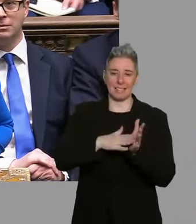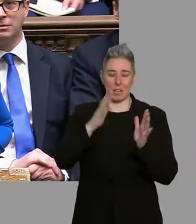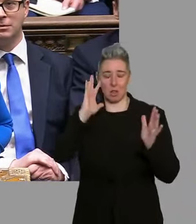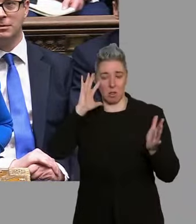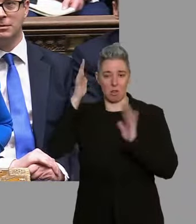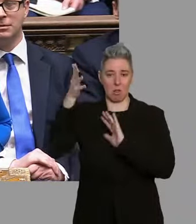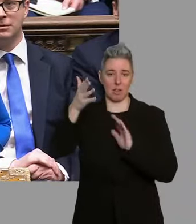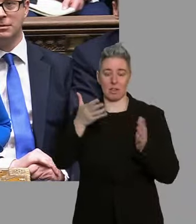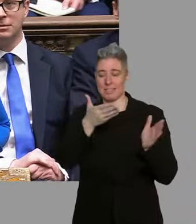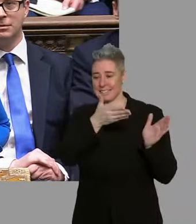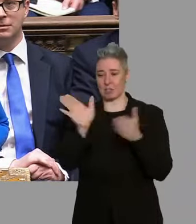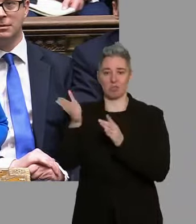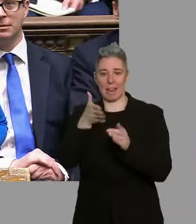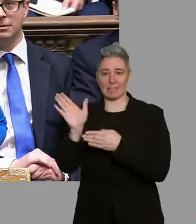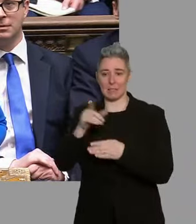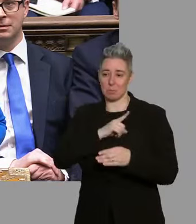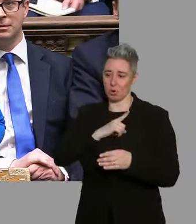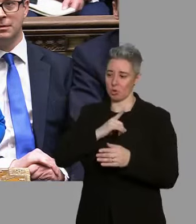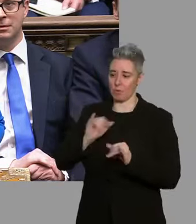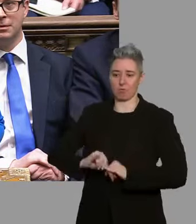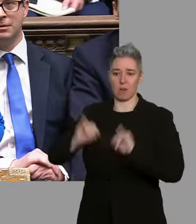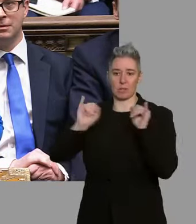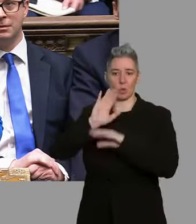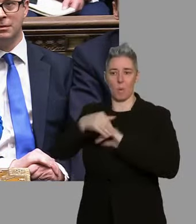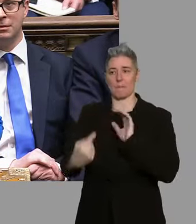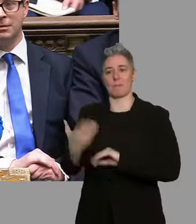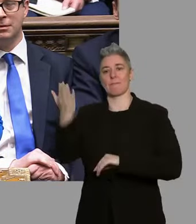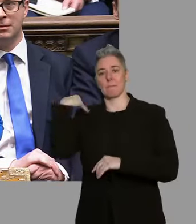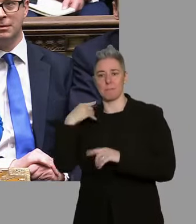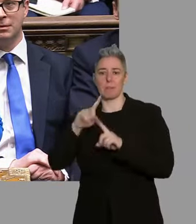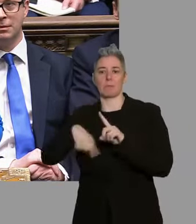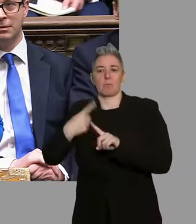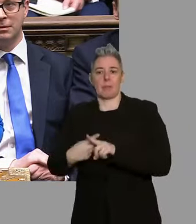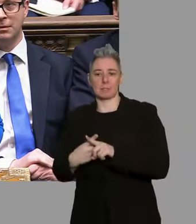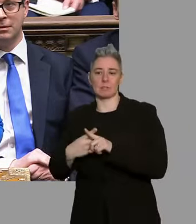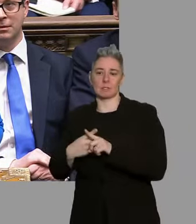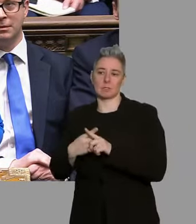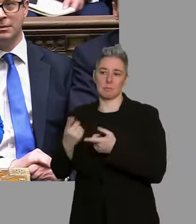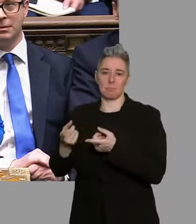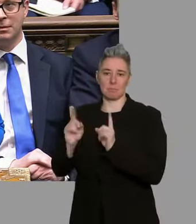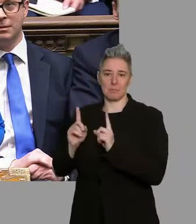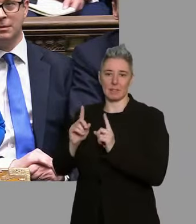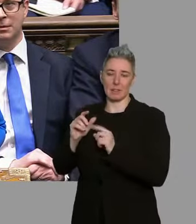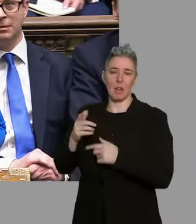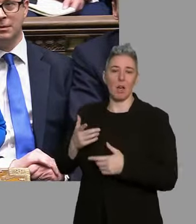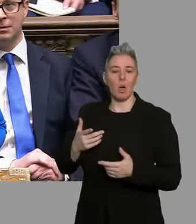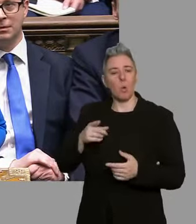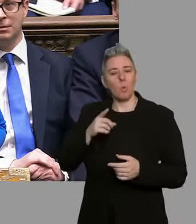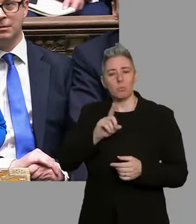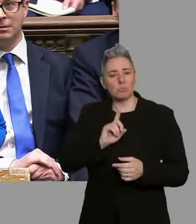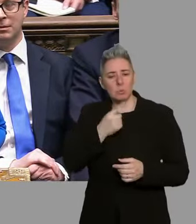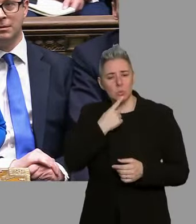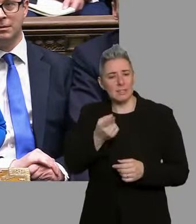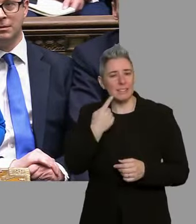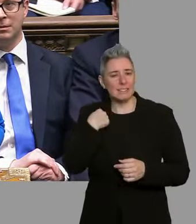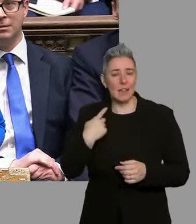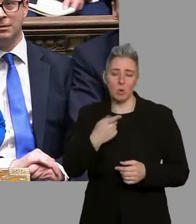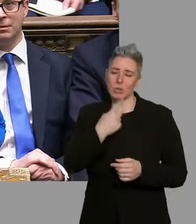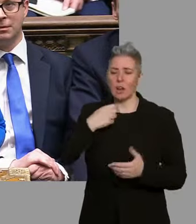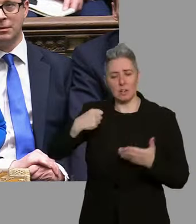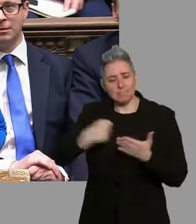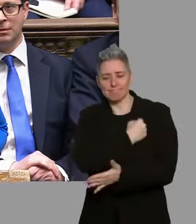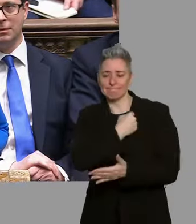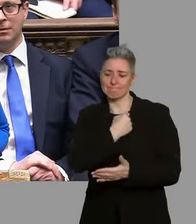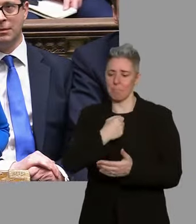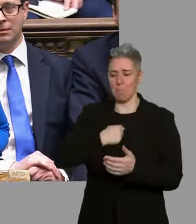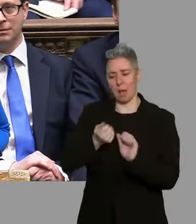judgment that yesterday he said he was saddened that his close friend resigned? This was an anti-corruption minister